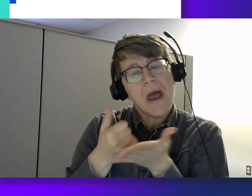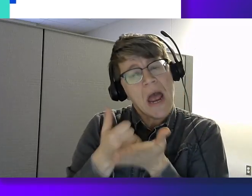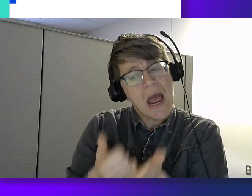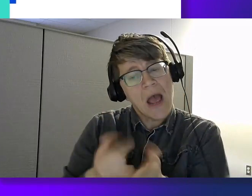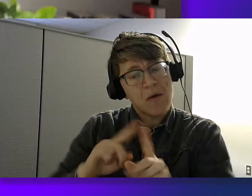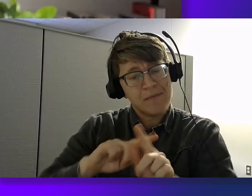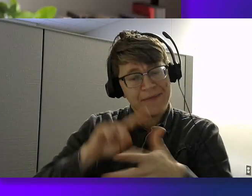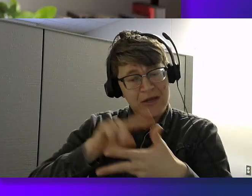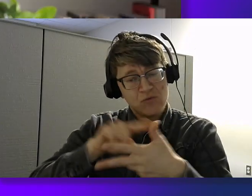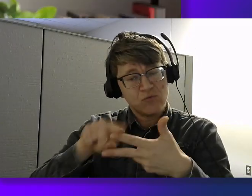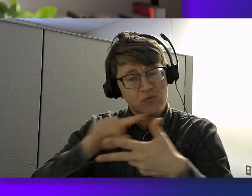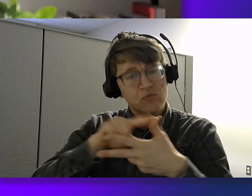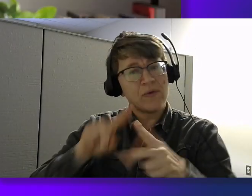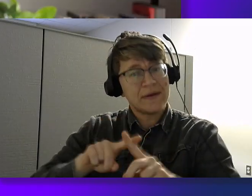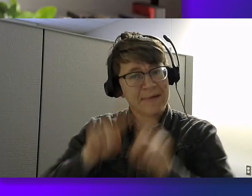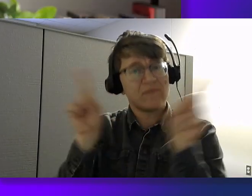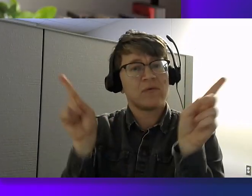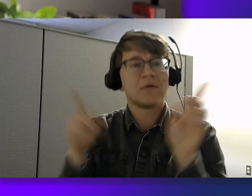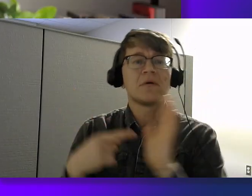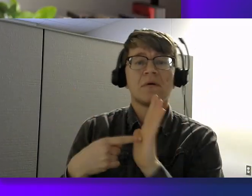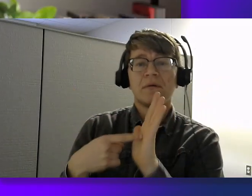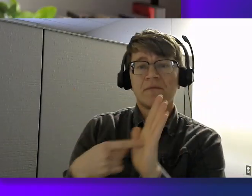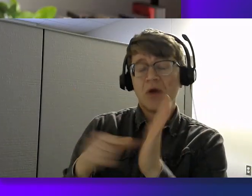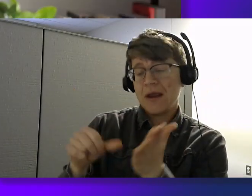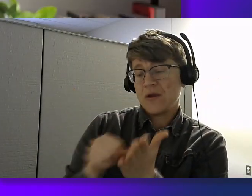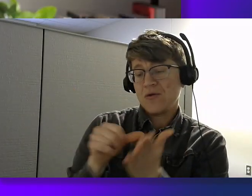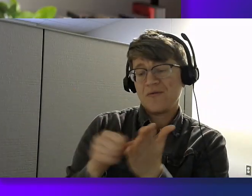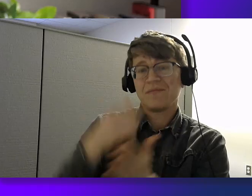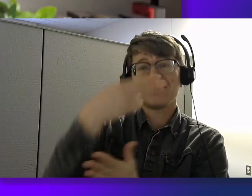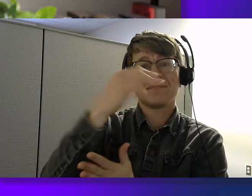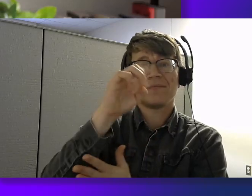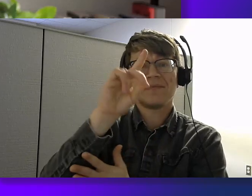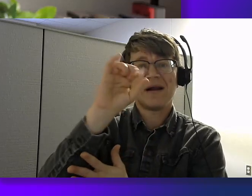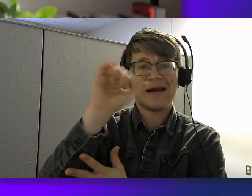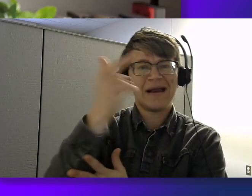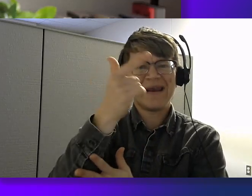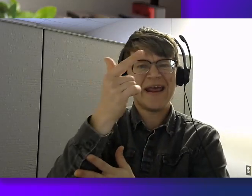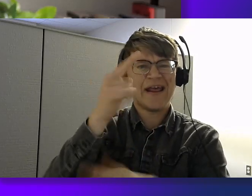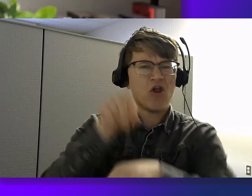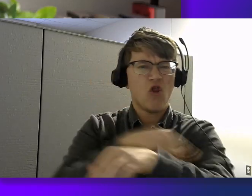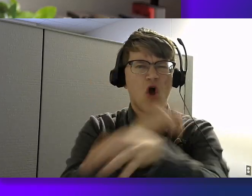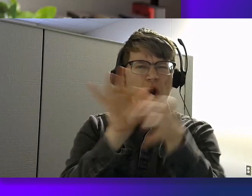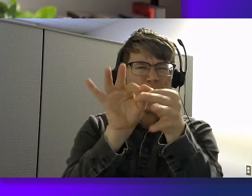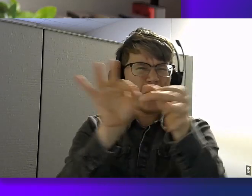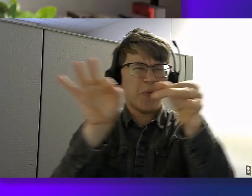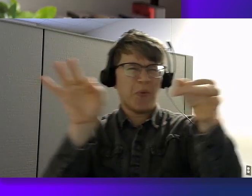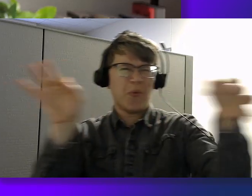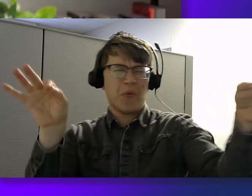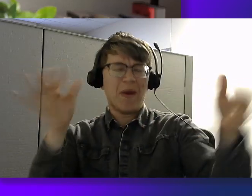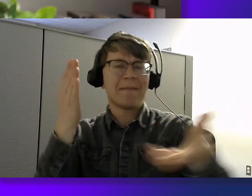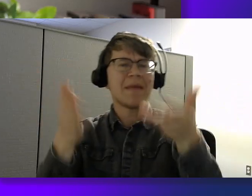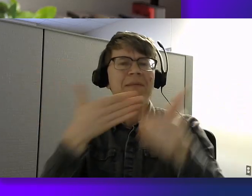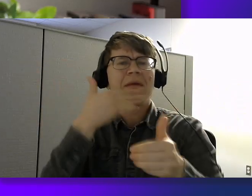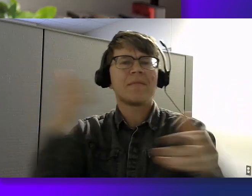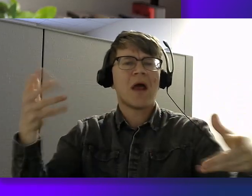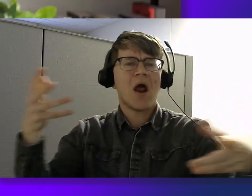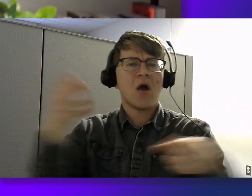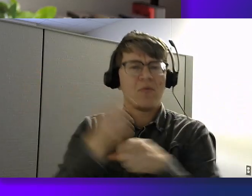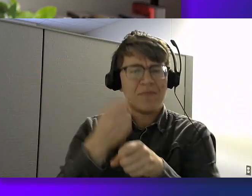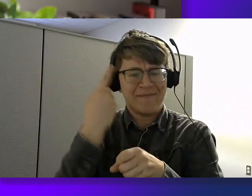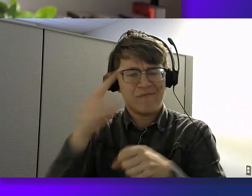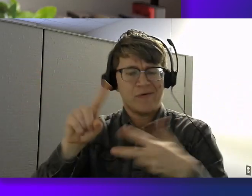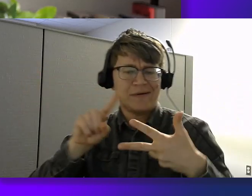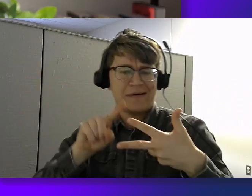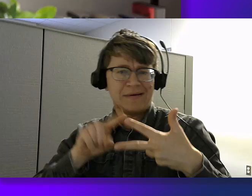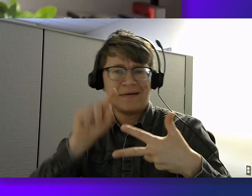tag. For instance, if your page heading is very long, it may benefit you to write a shorter version for your title.